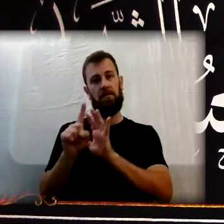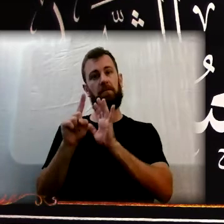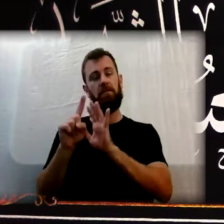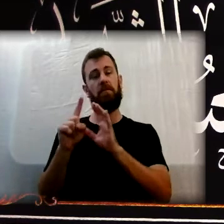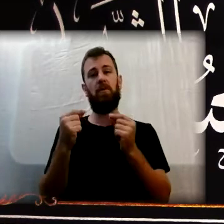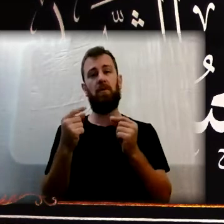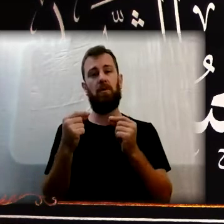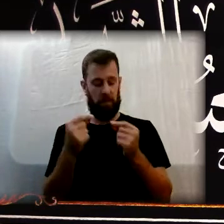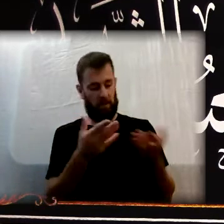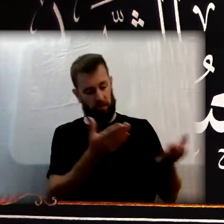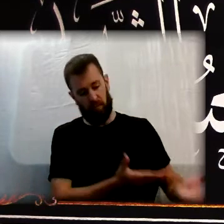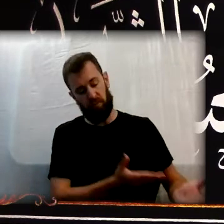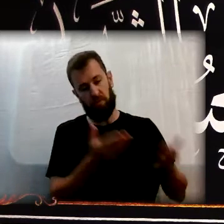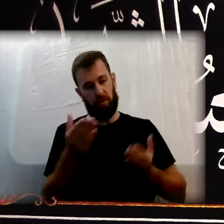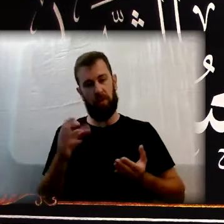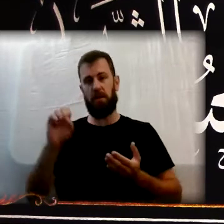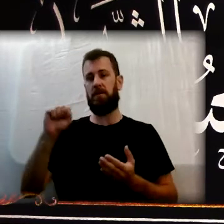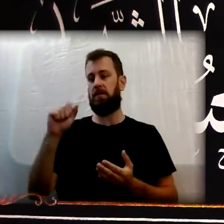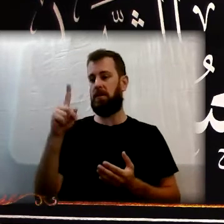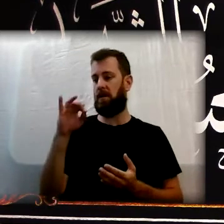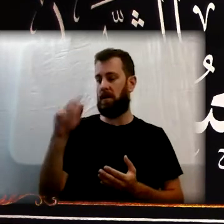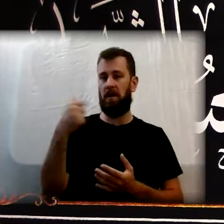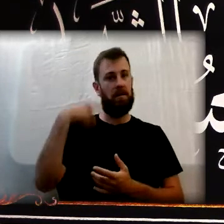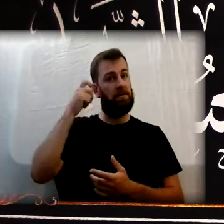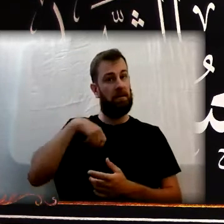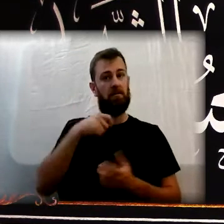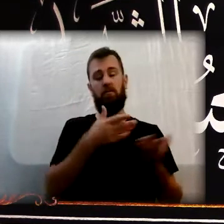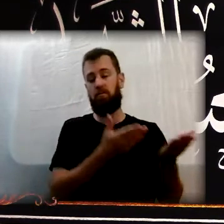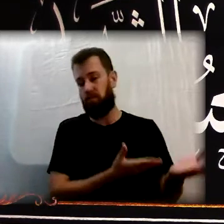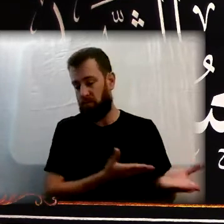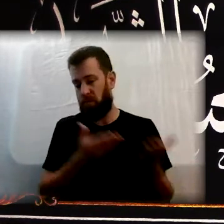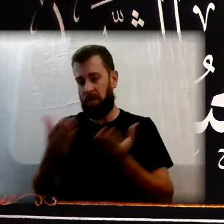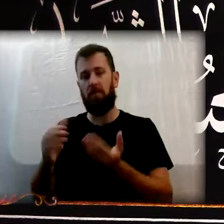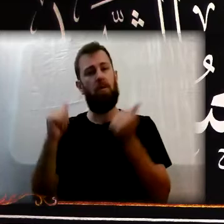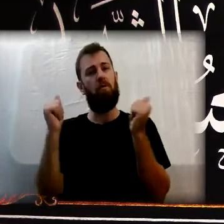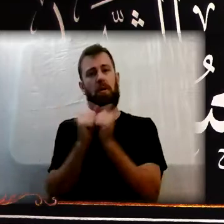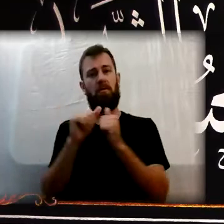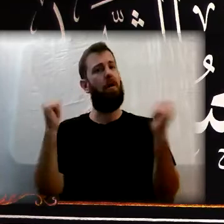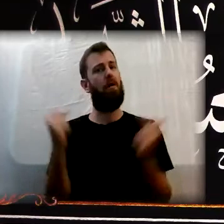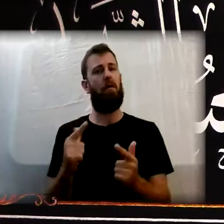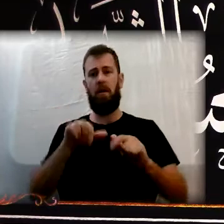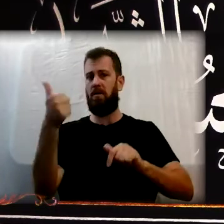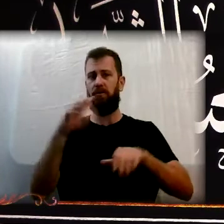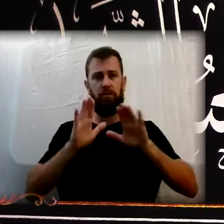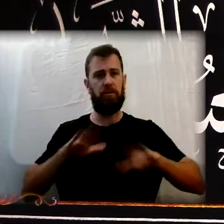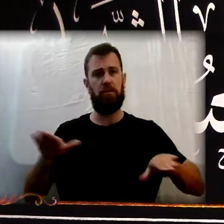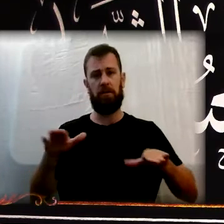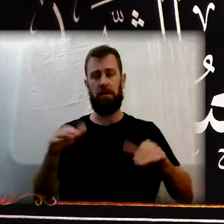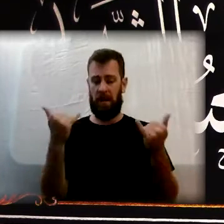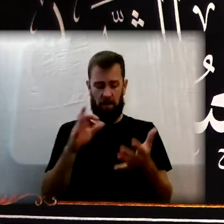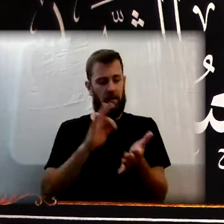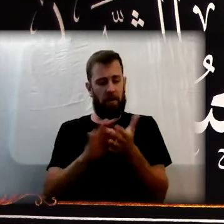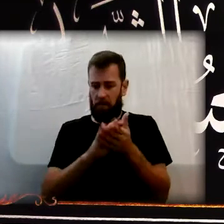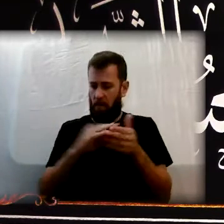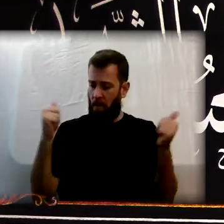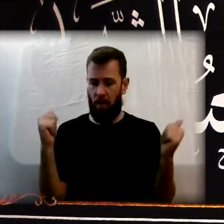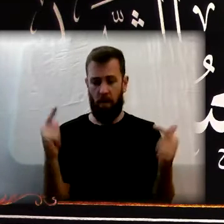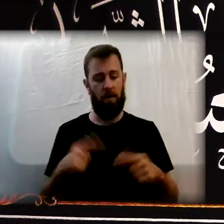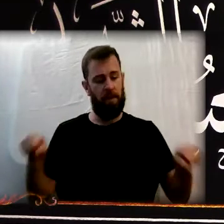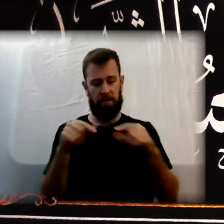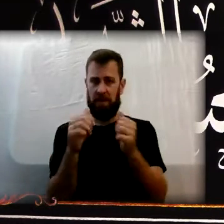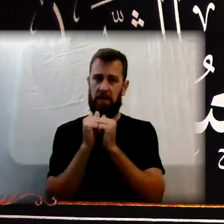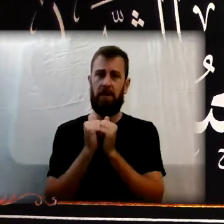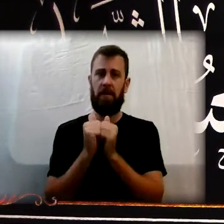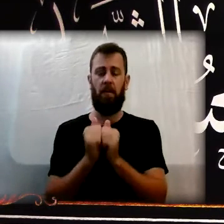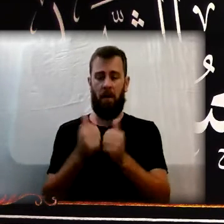takes Sakina and puts her to sleep with all the other children. Now finally all the children are accounted for, all